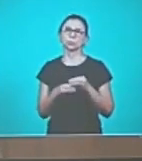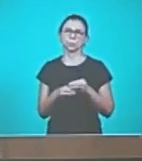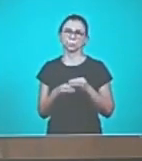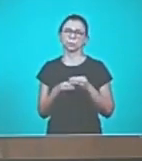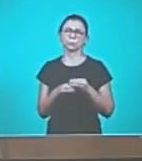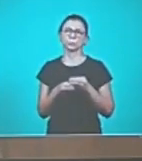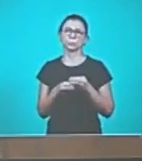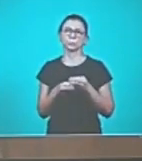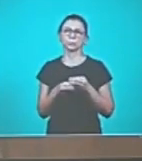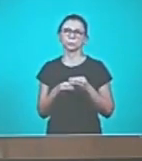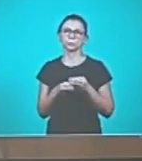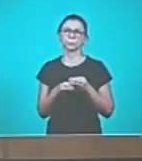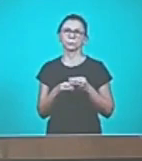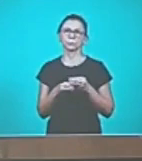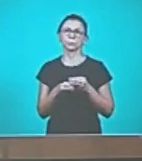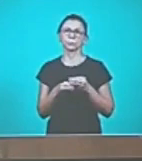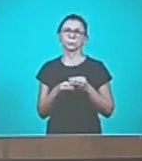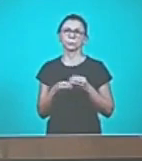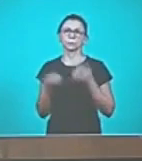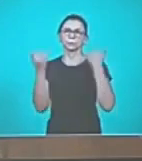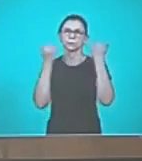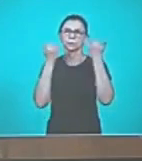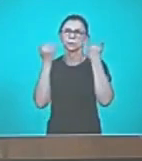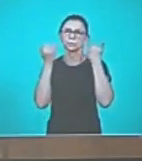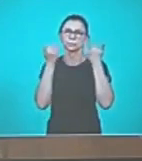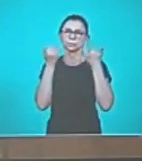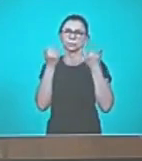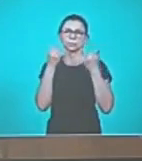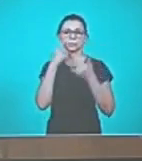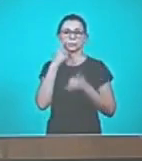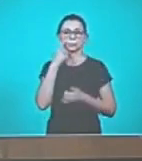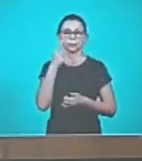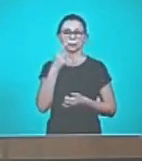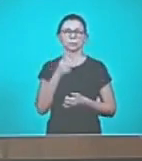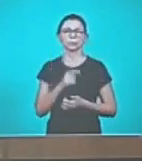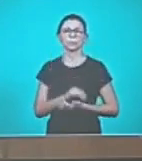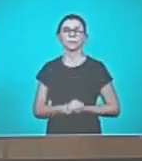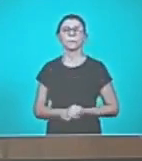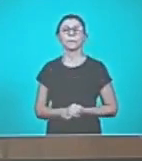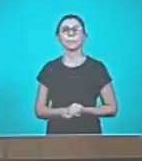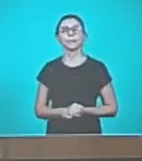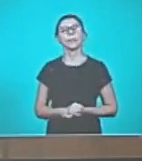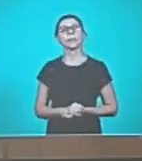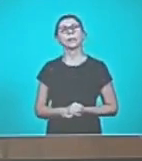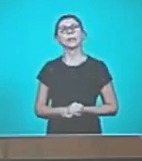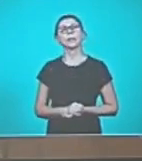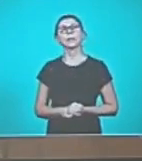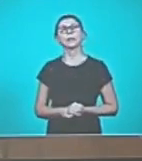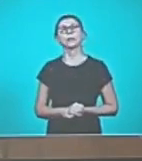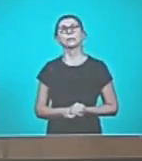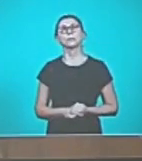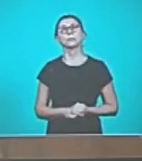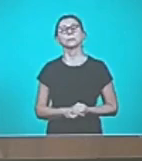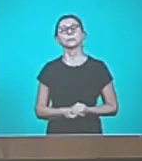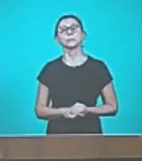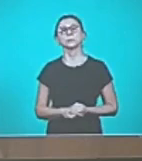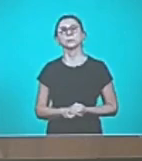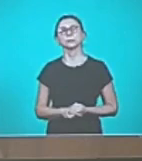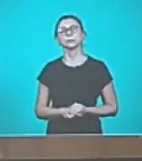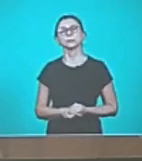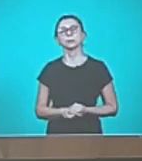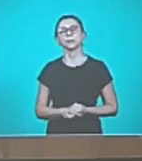that everything that we are witnessing at this moment, it is impossible to do, to make